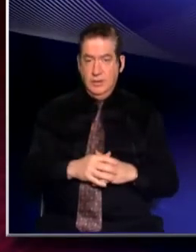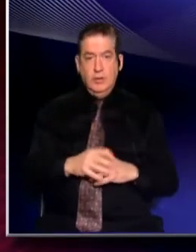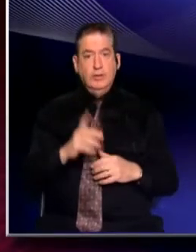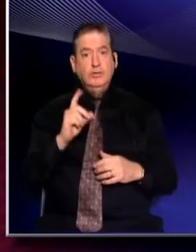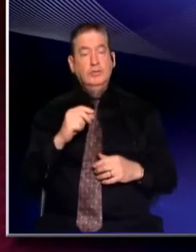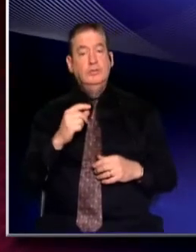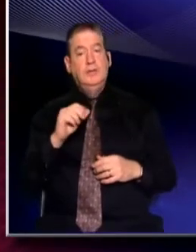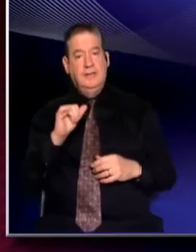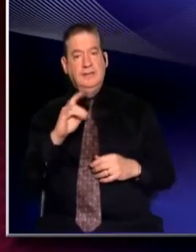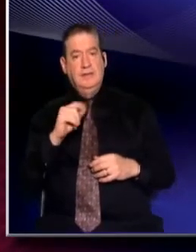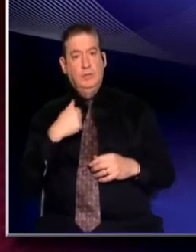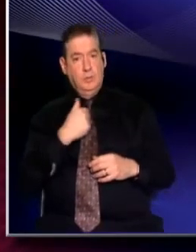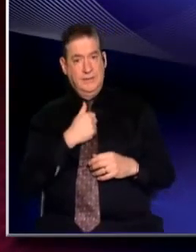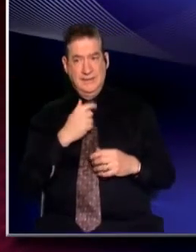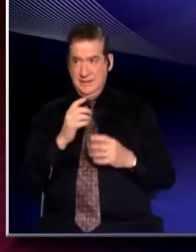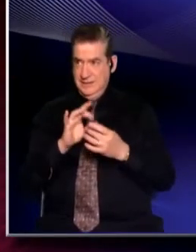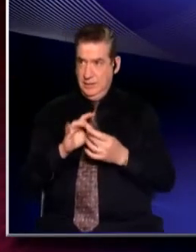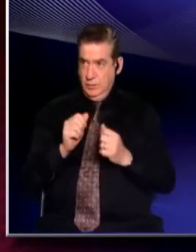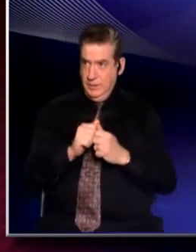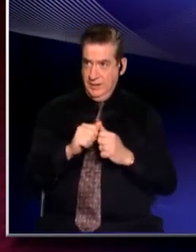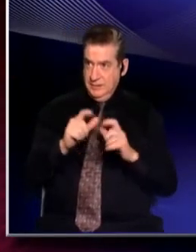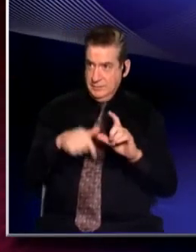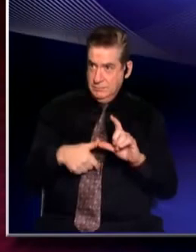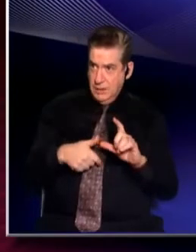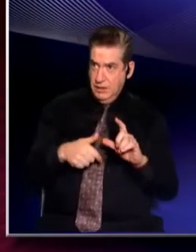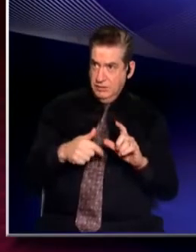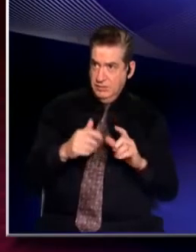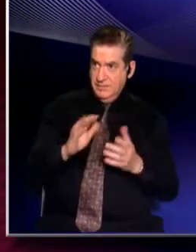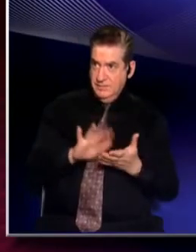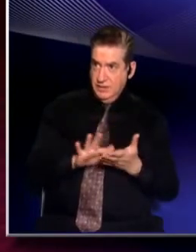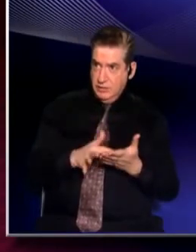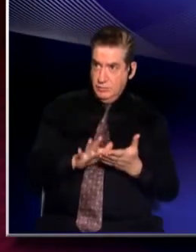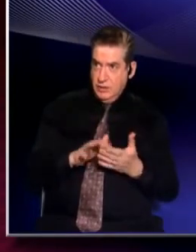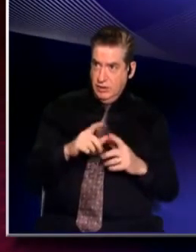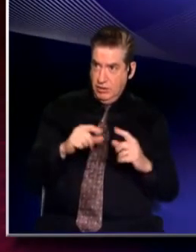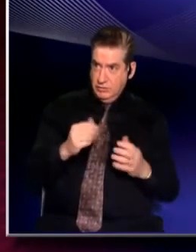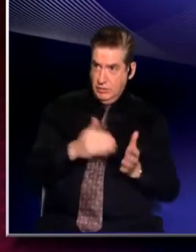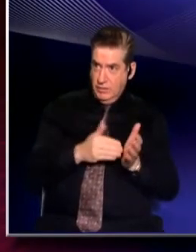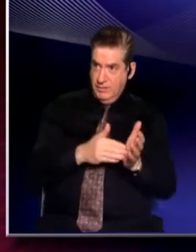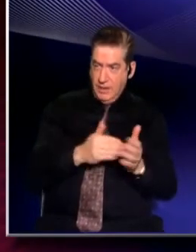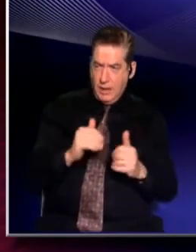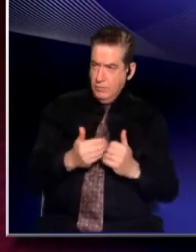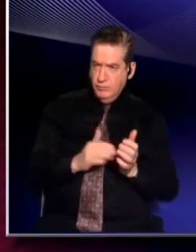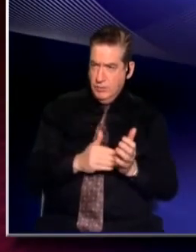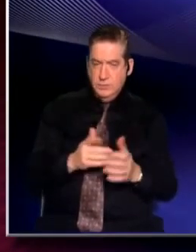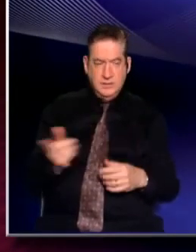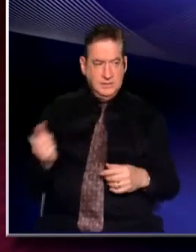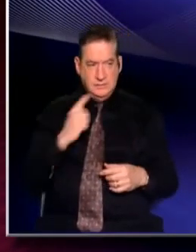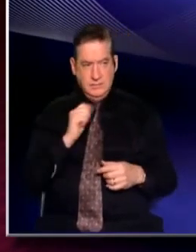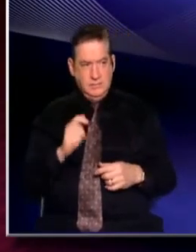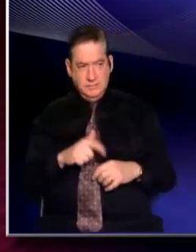with expired fingerprint cards very often? How frequently?